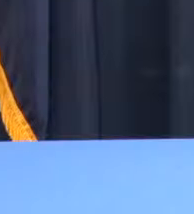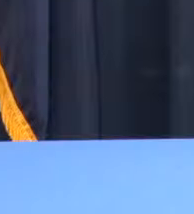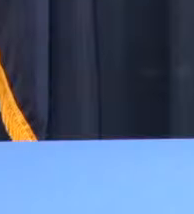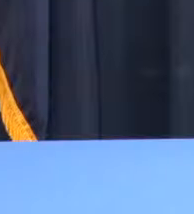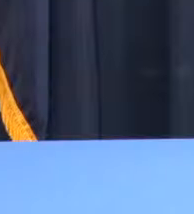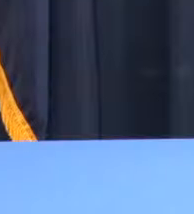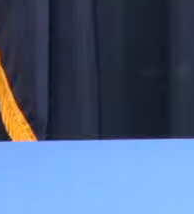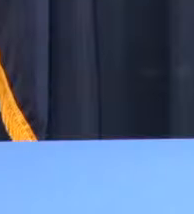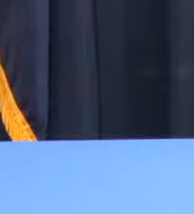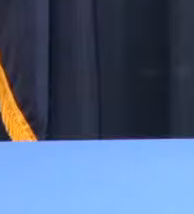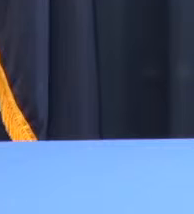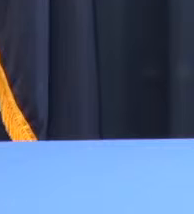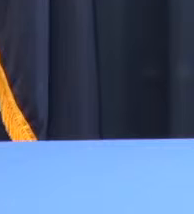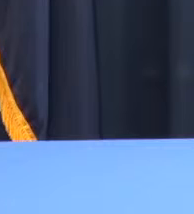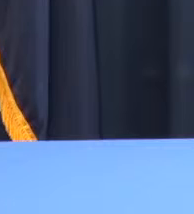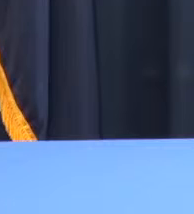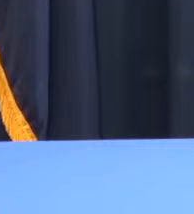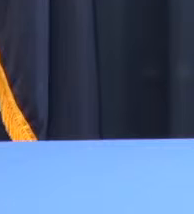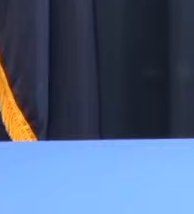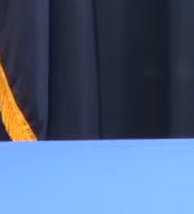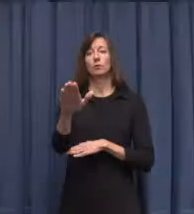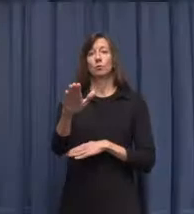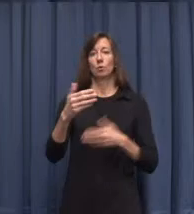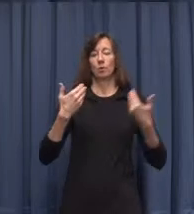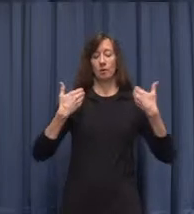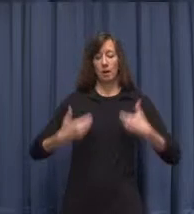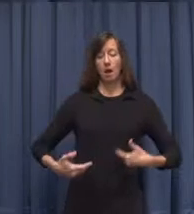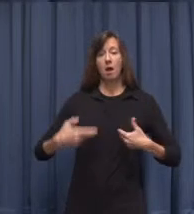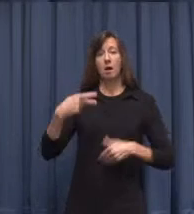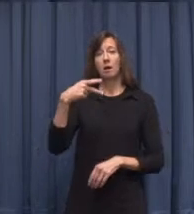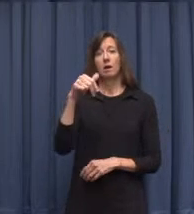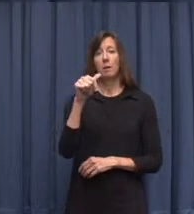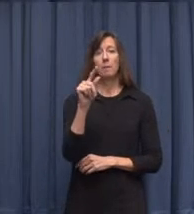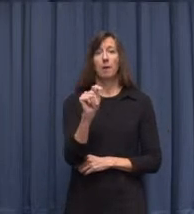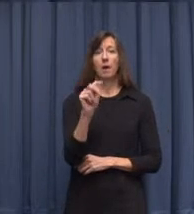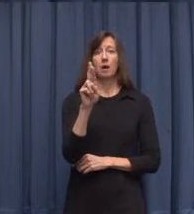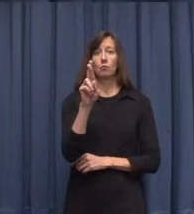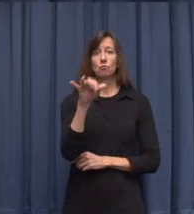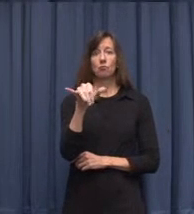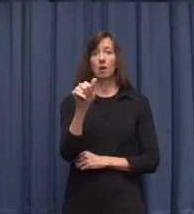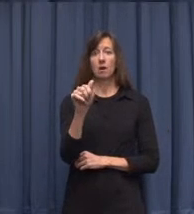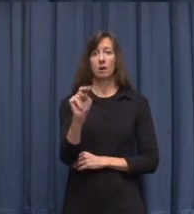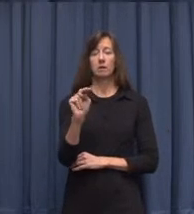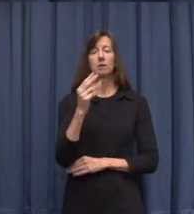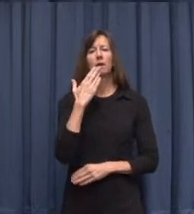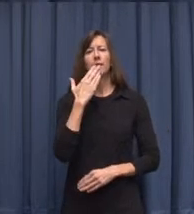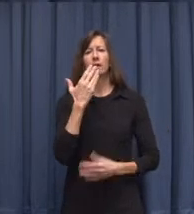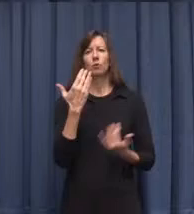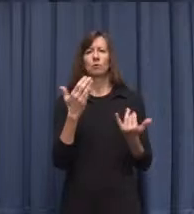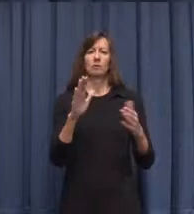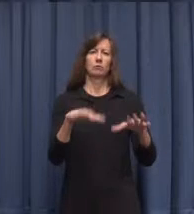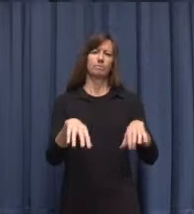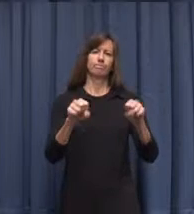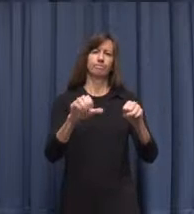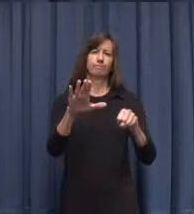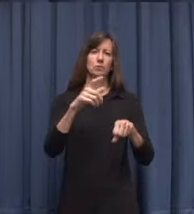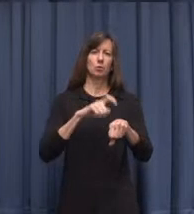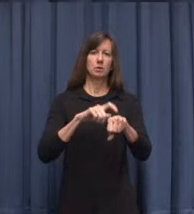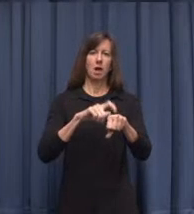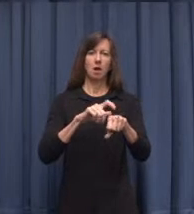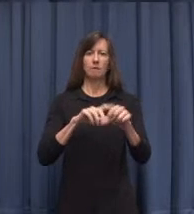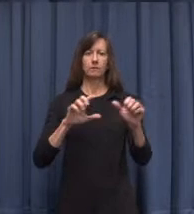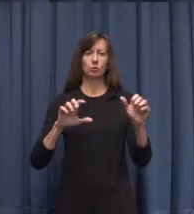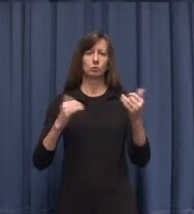Hey everyone, good afternoon. This is Pat Ryan. Thank you for taking time to join us for today's update. It should be a relatively quick